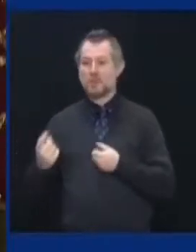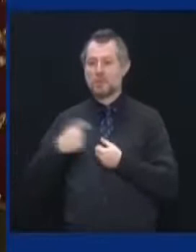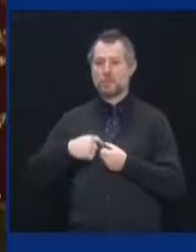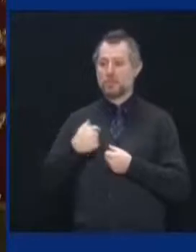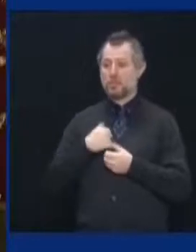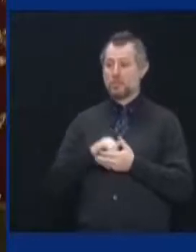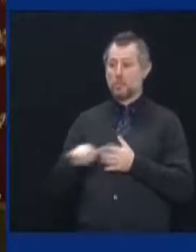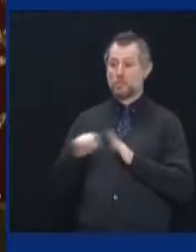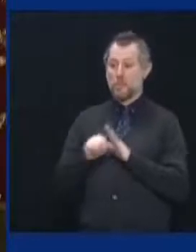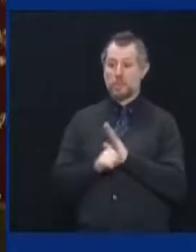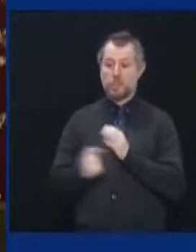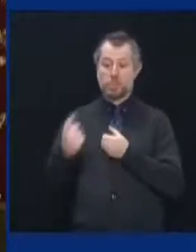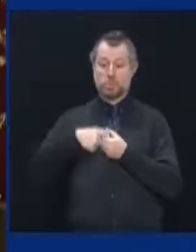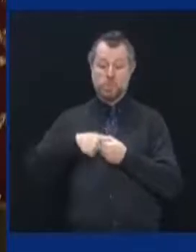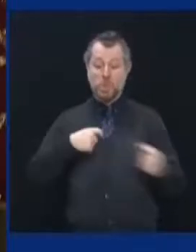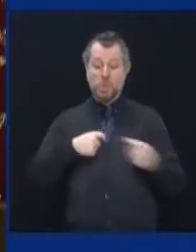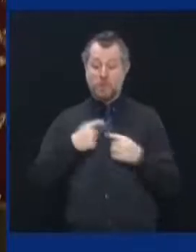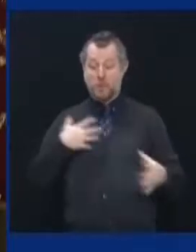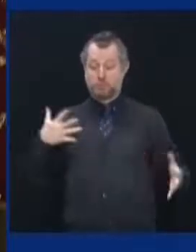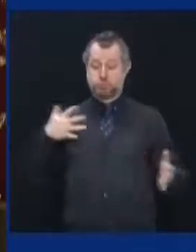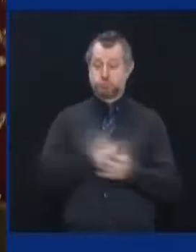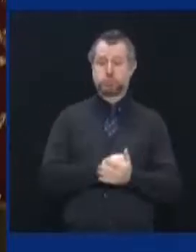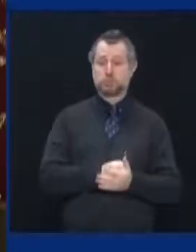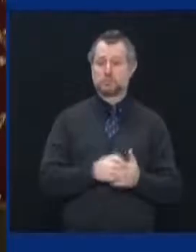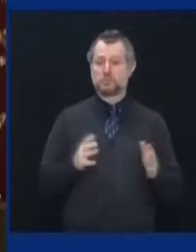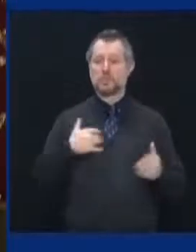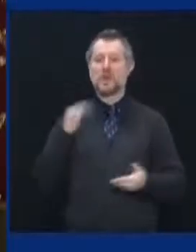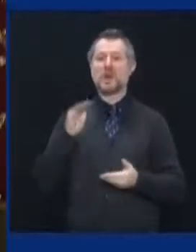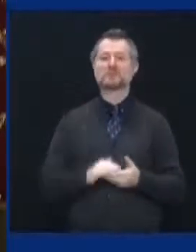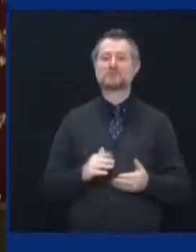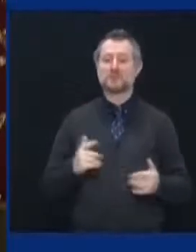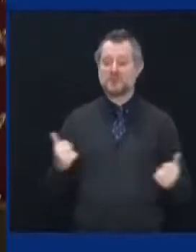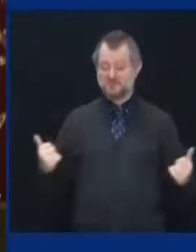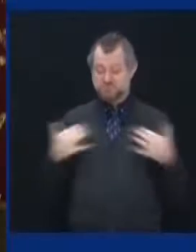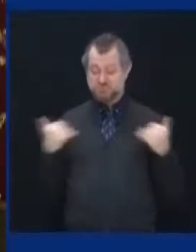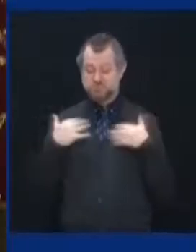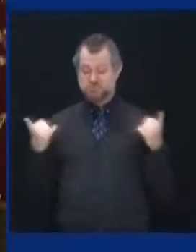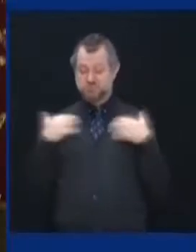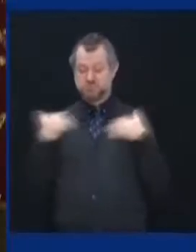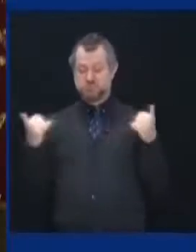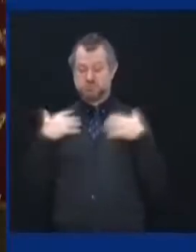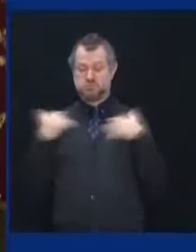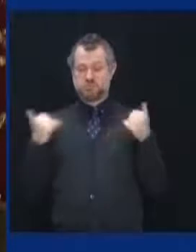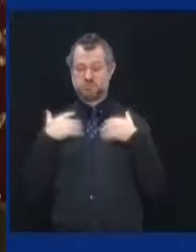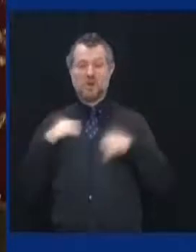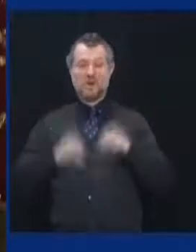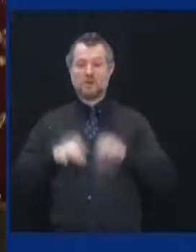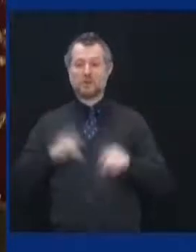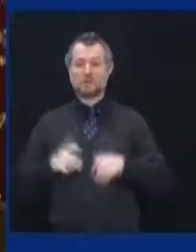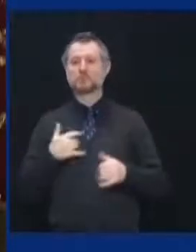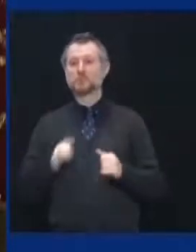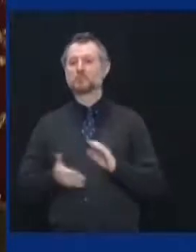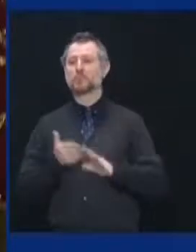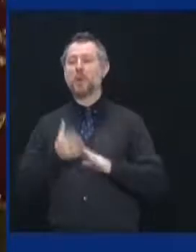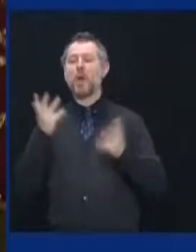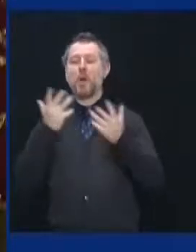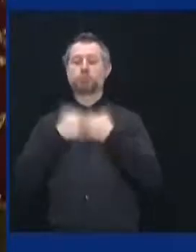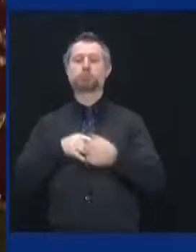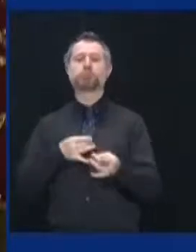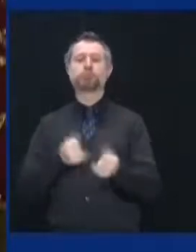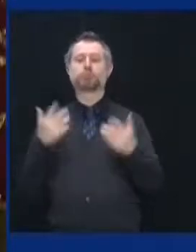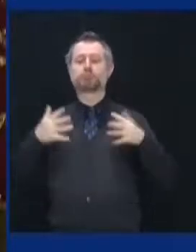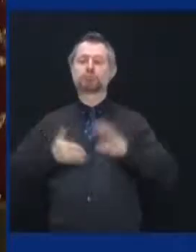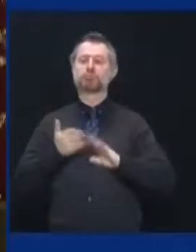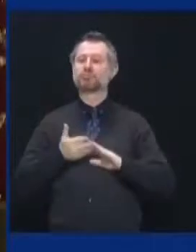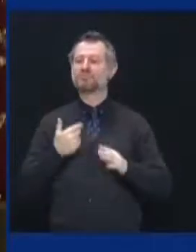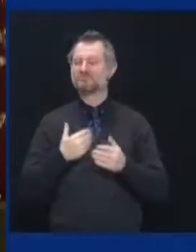you remove all of that additional traffic from the state site, which will help the state site function better. The larger issue,